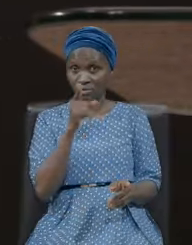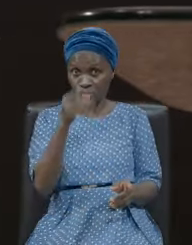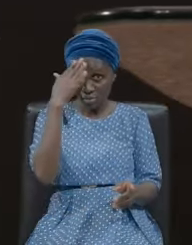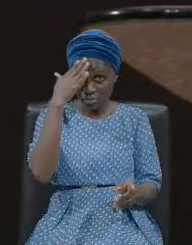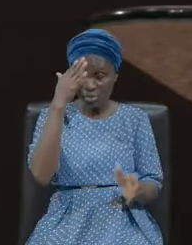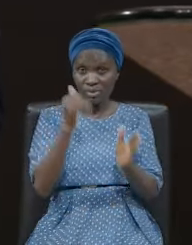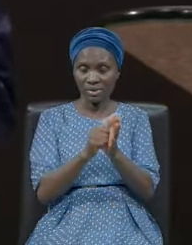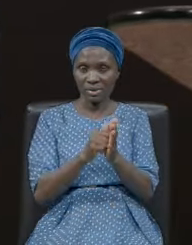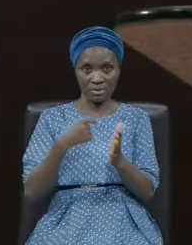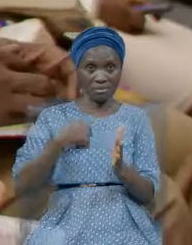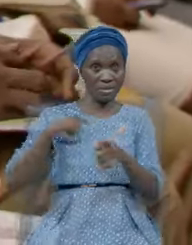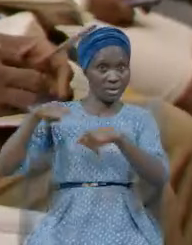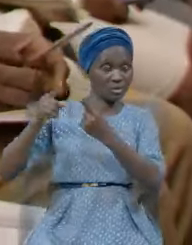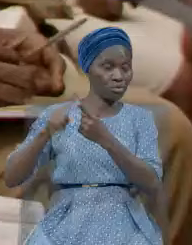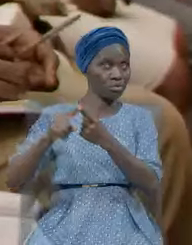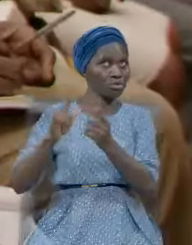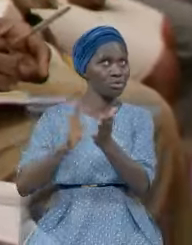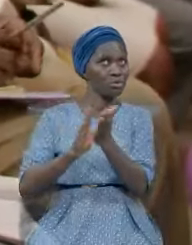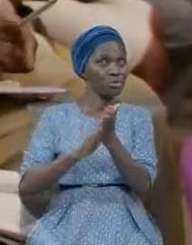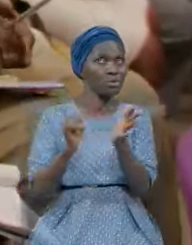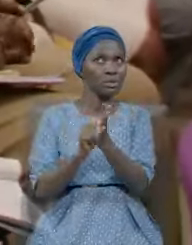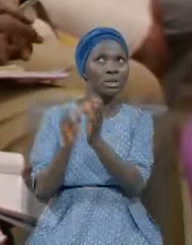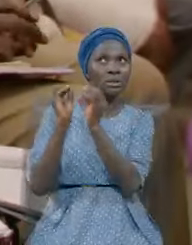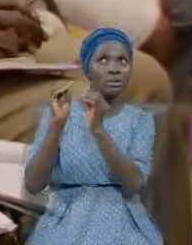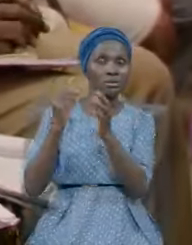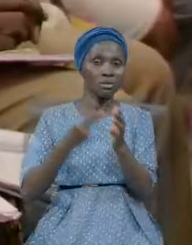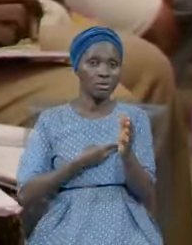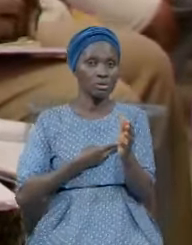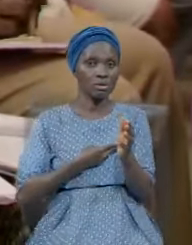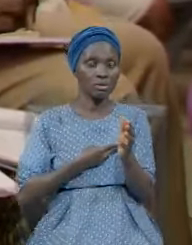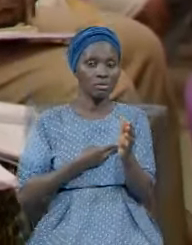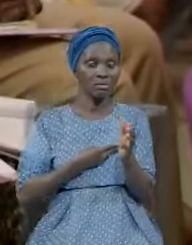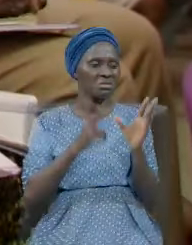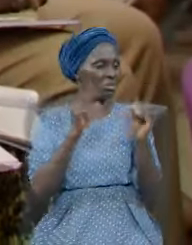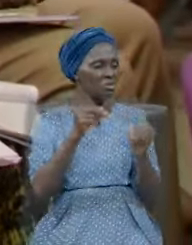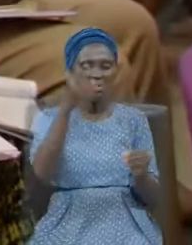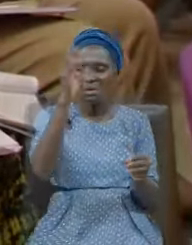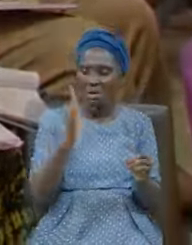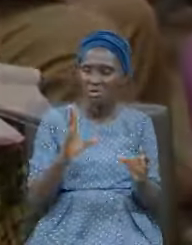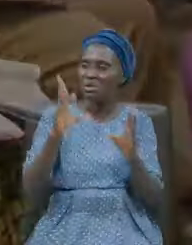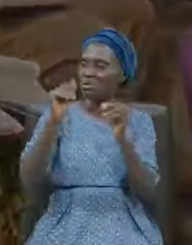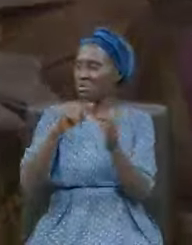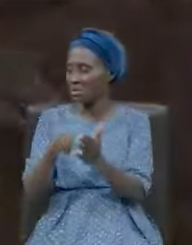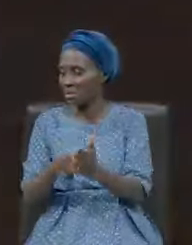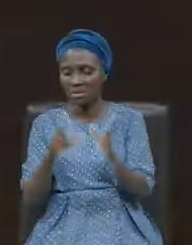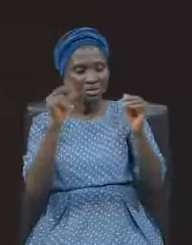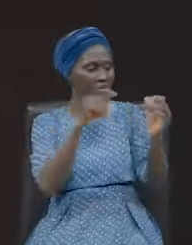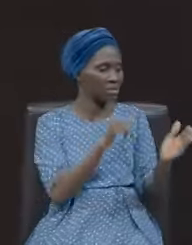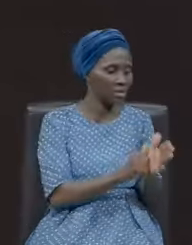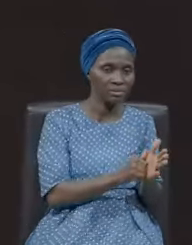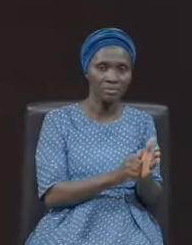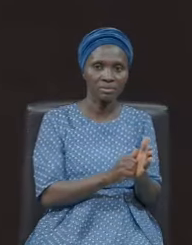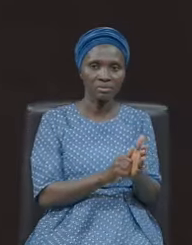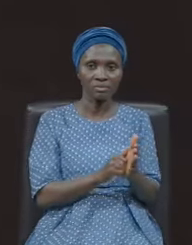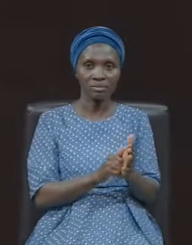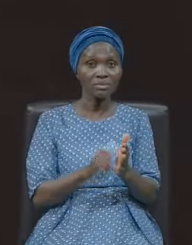went to a school that taught us no God, know this, know that. Of course, I